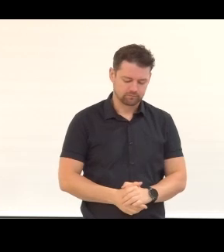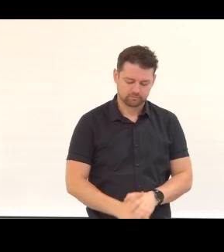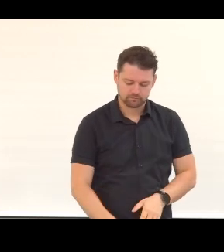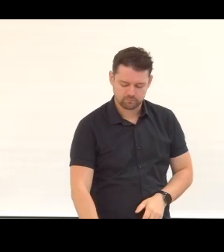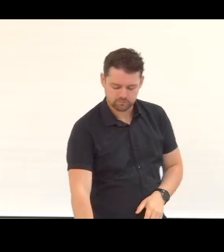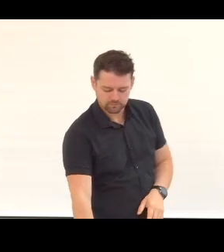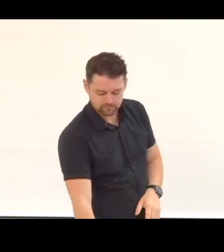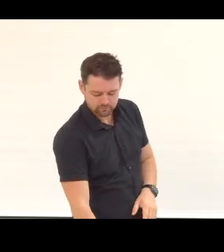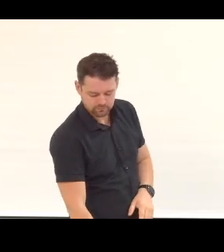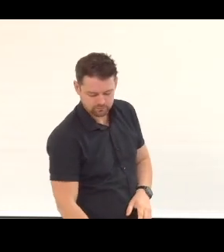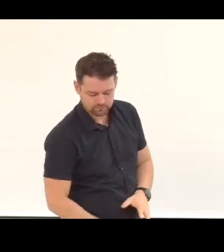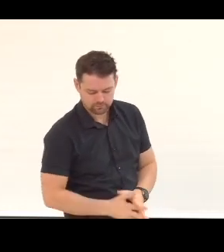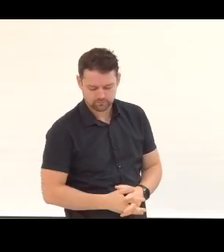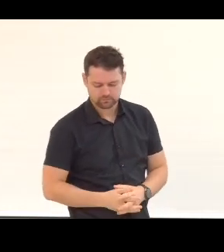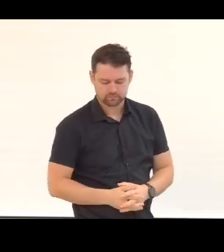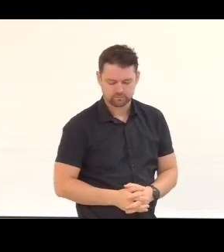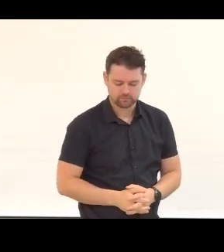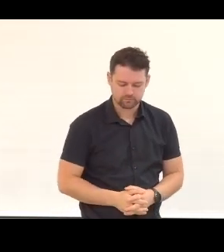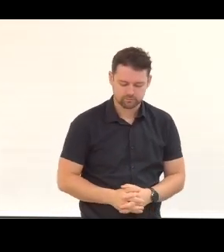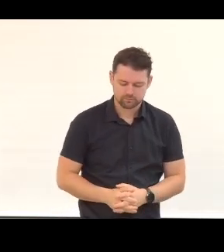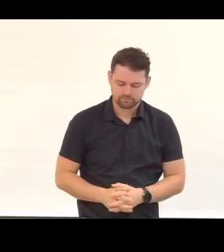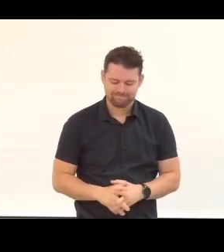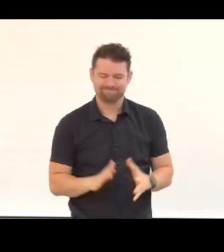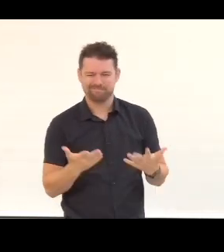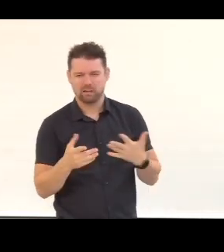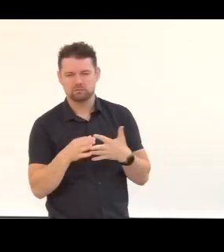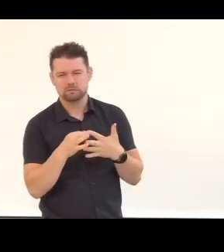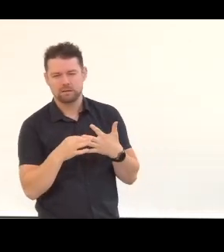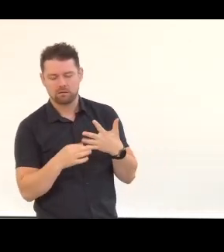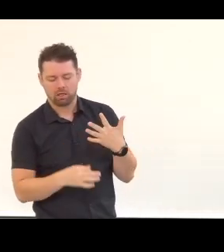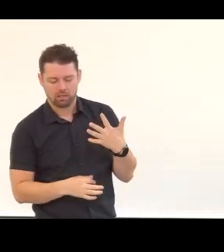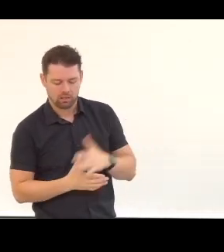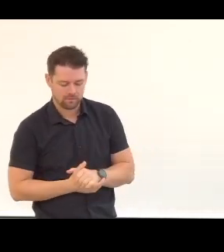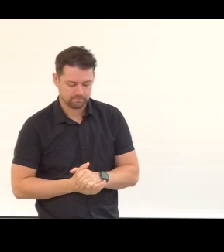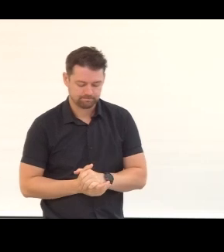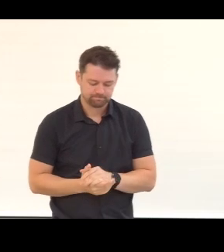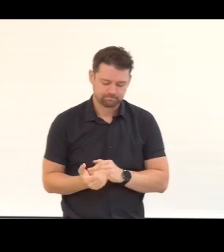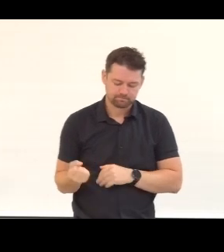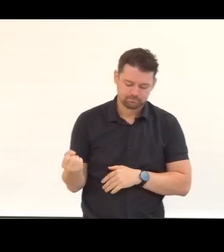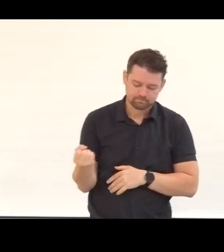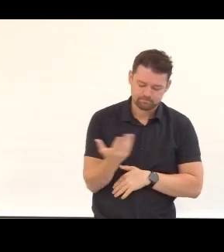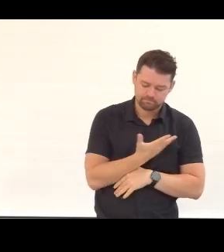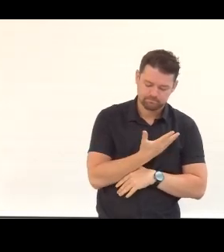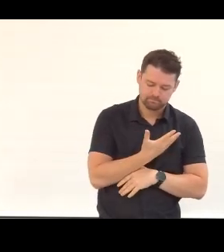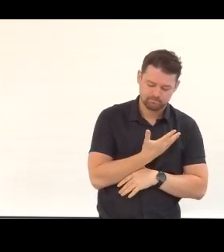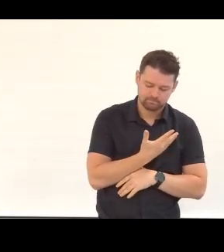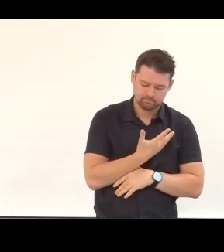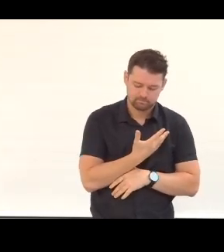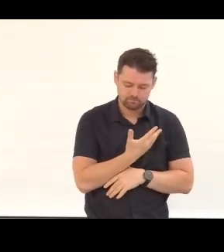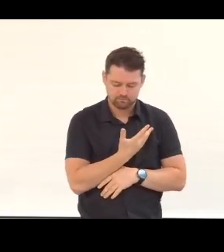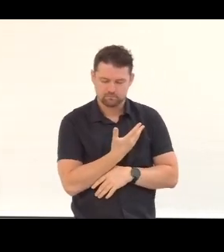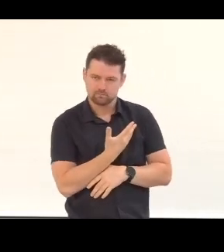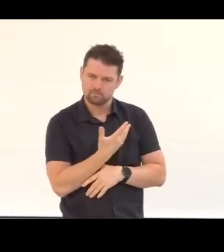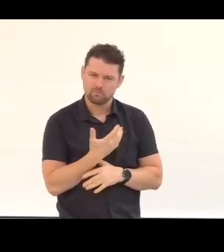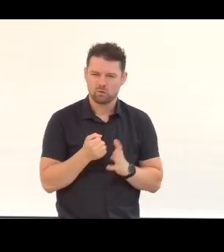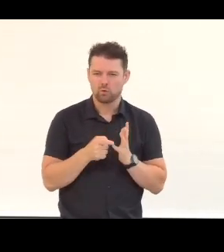one. Yes, and now we get a bit more technical. This is, I think, one of the USPs that we have at the